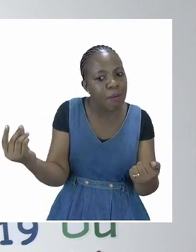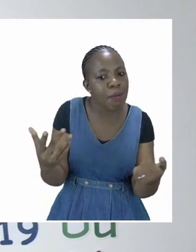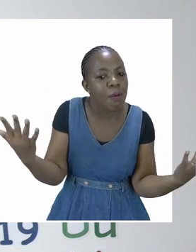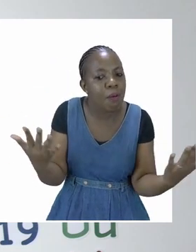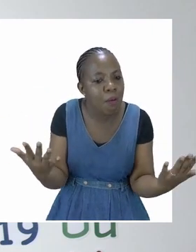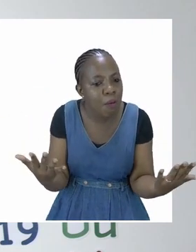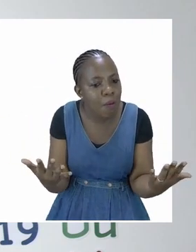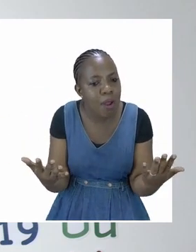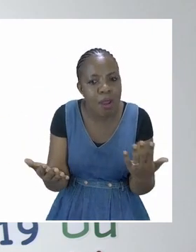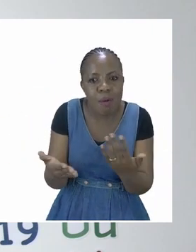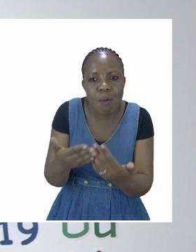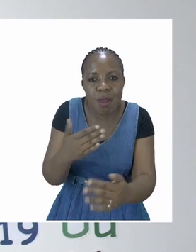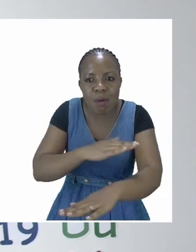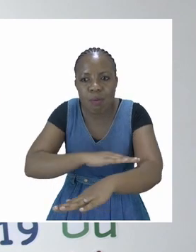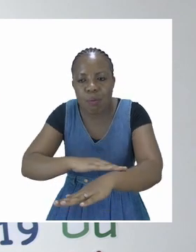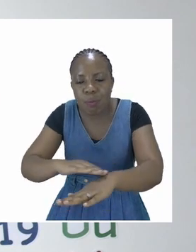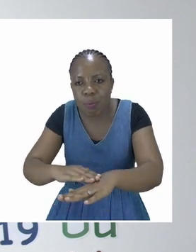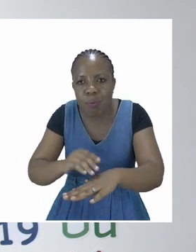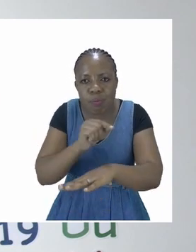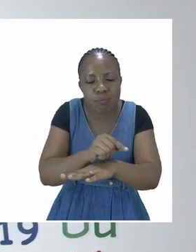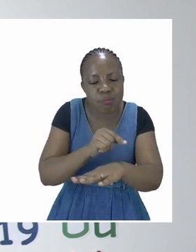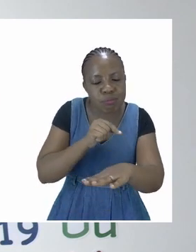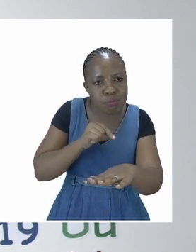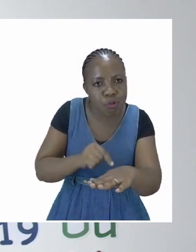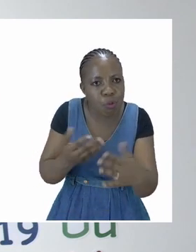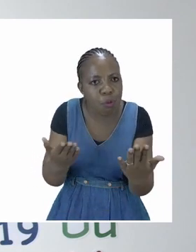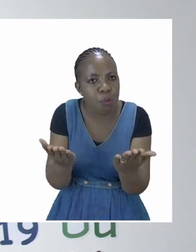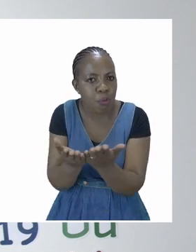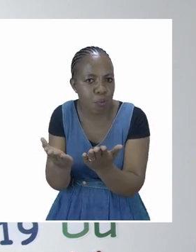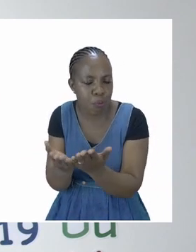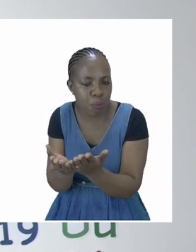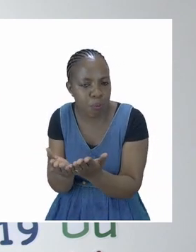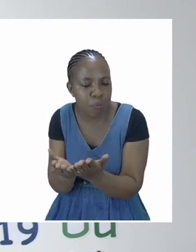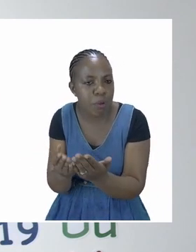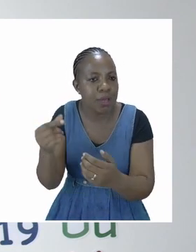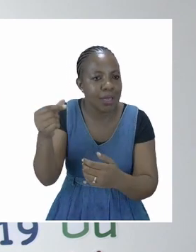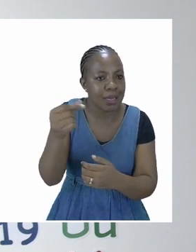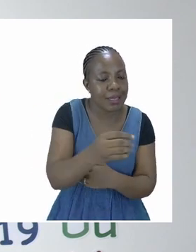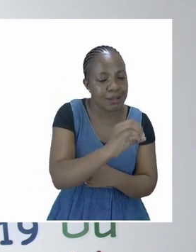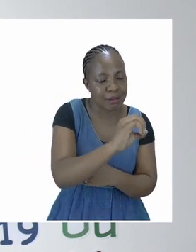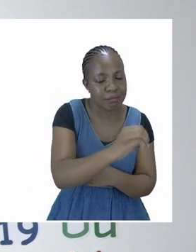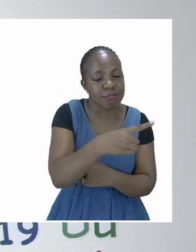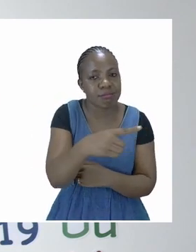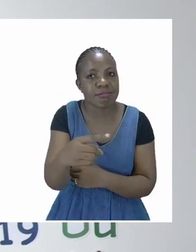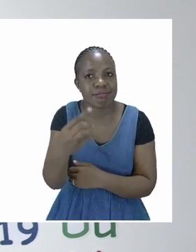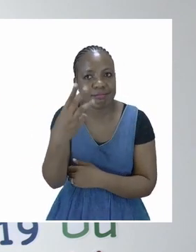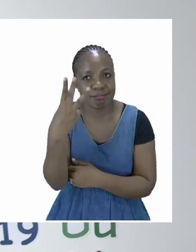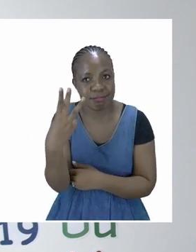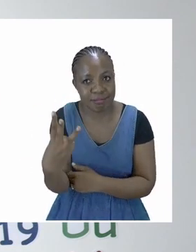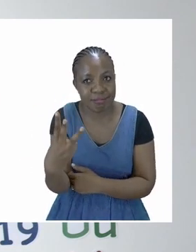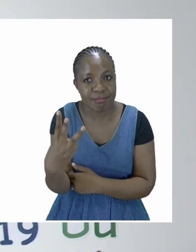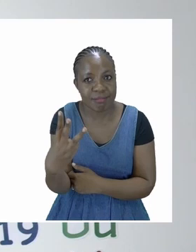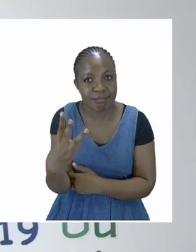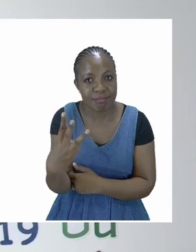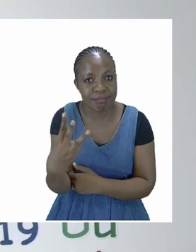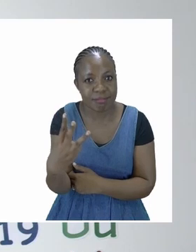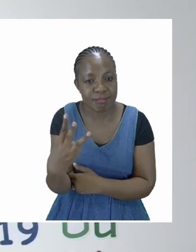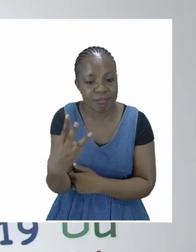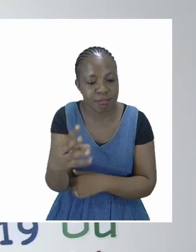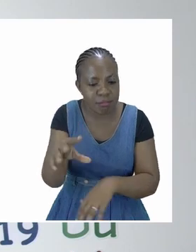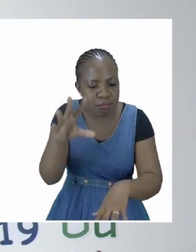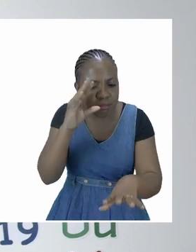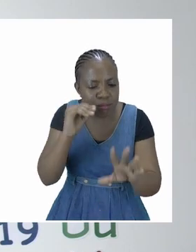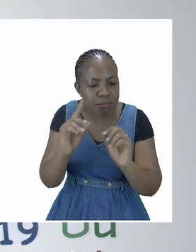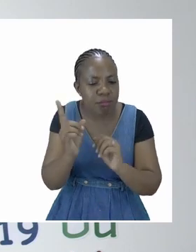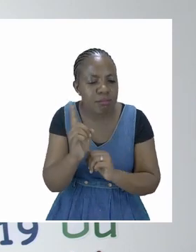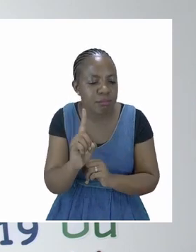to Thursday for pre-primary up until grade 3. The lessons are for listening